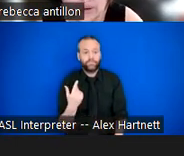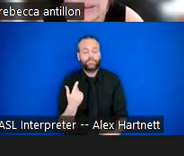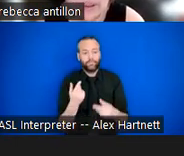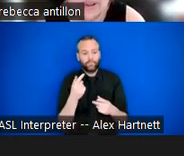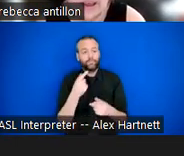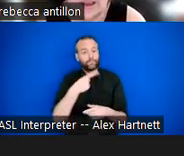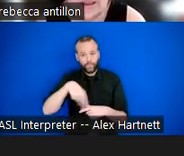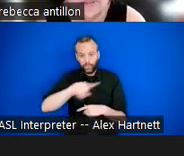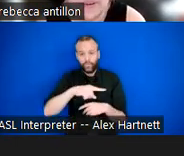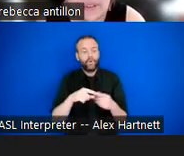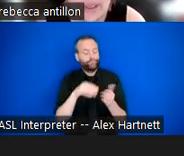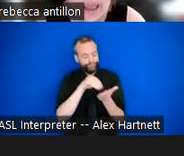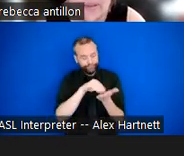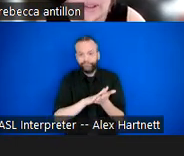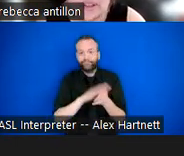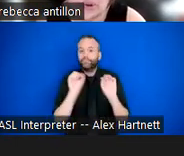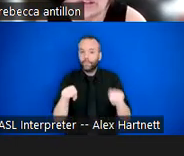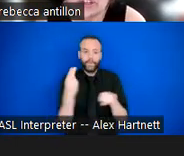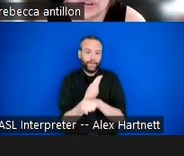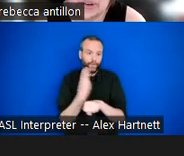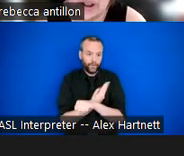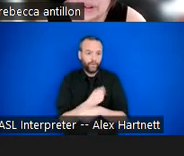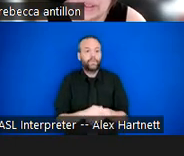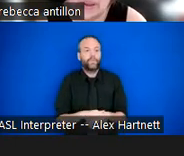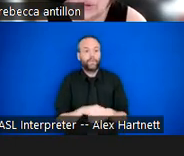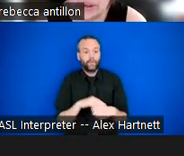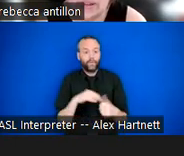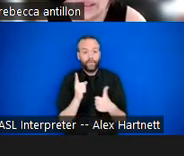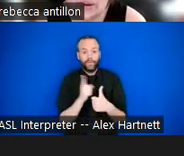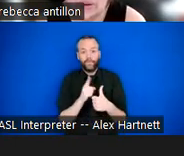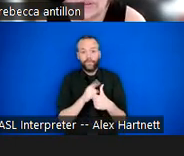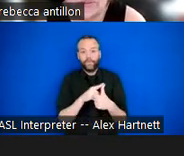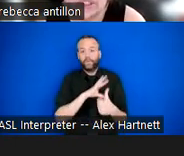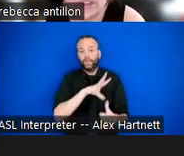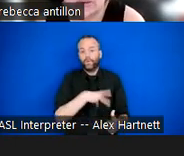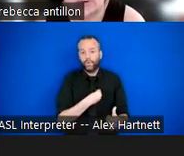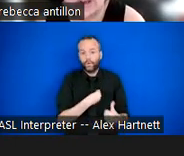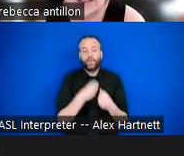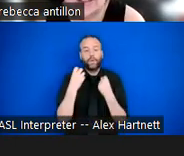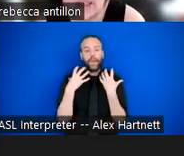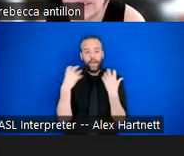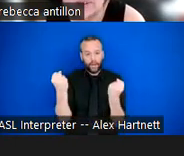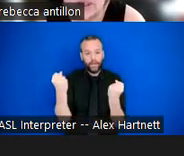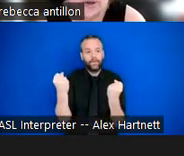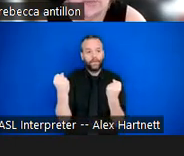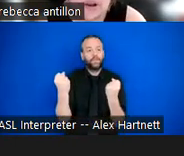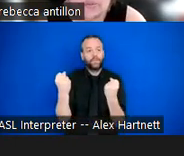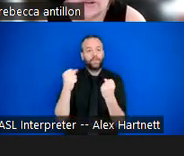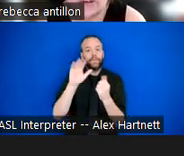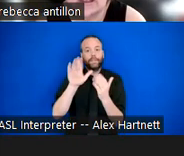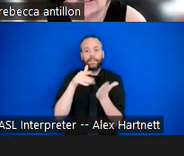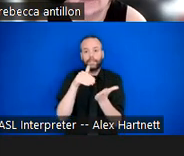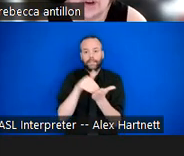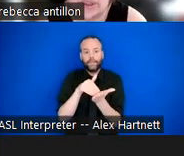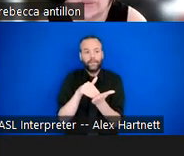with others. The first that we have is the Transgender Health and Wellness Center, whose vision is to provide safe,